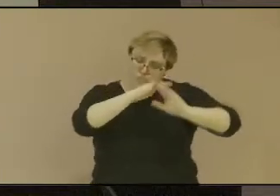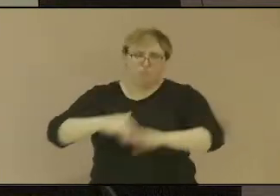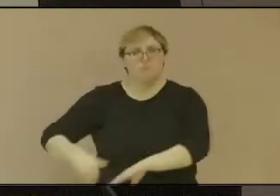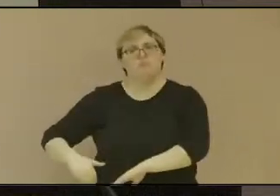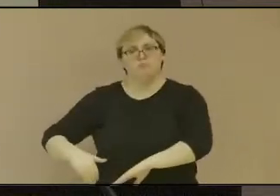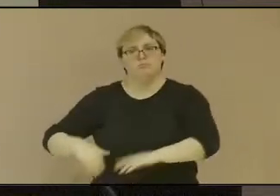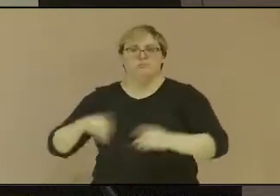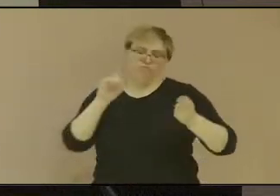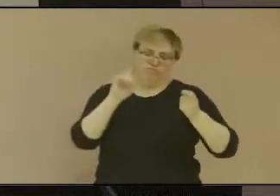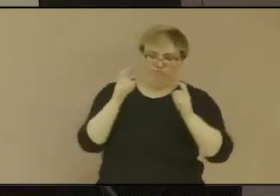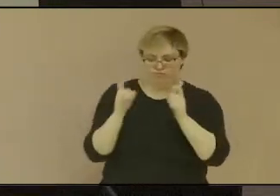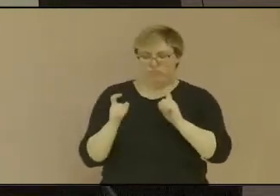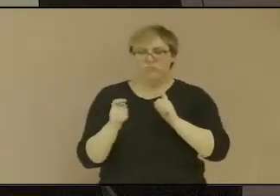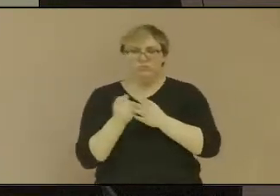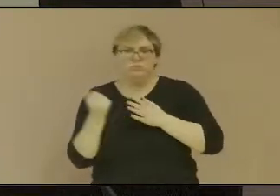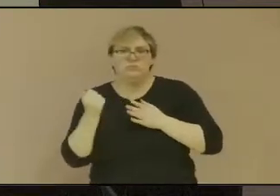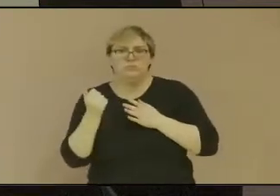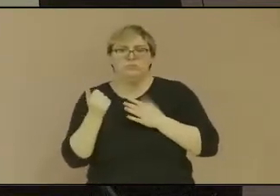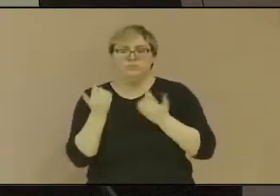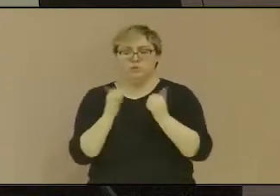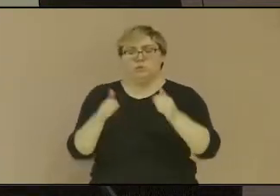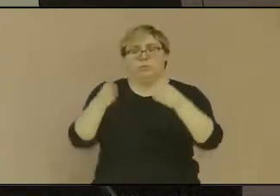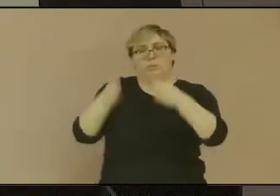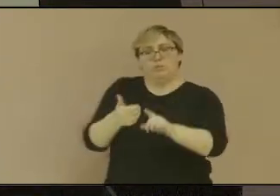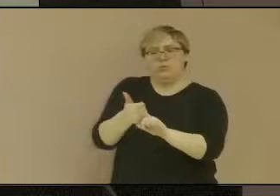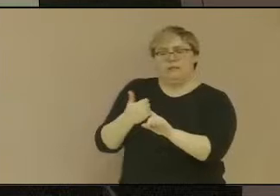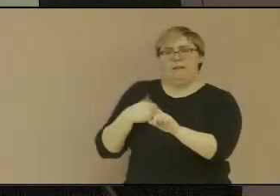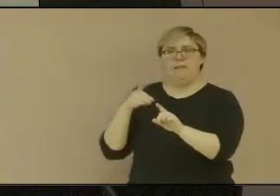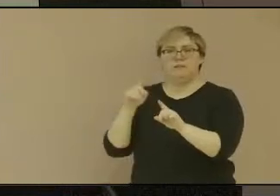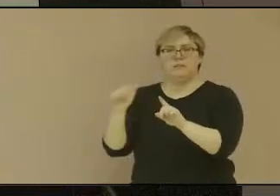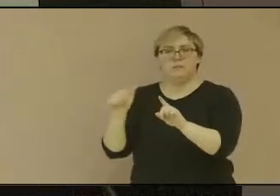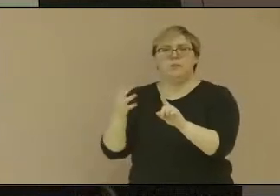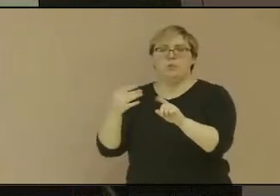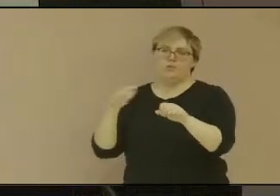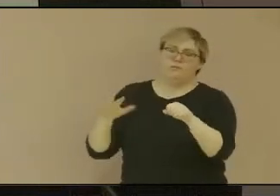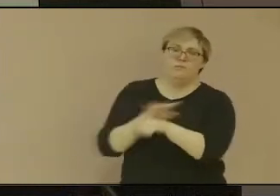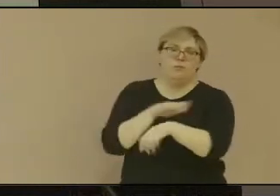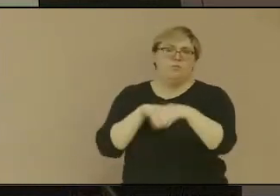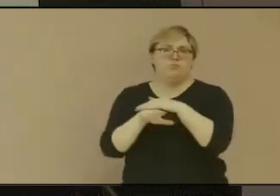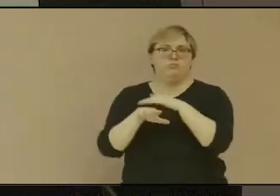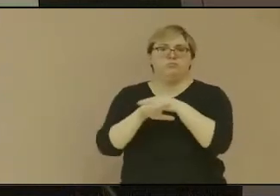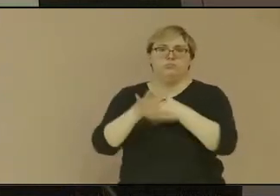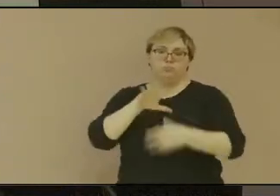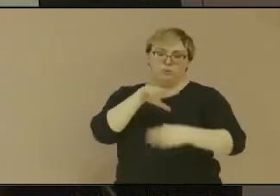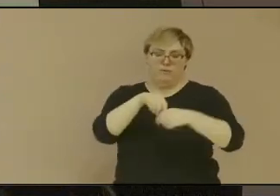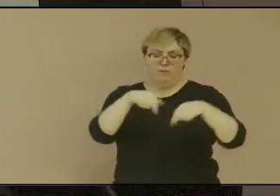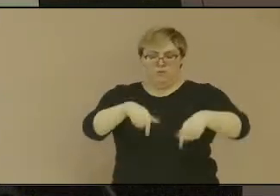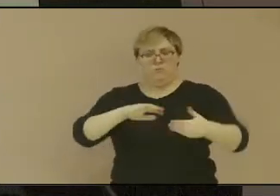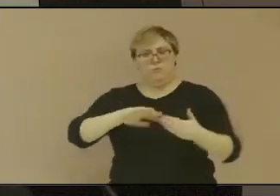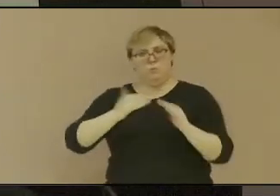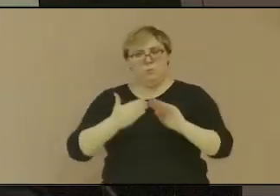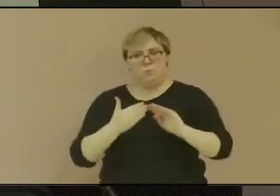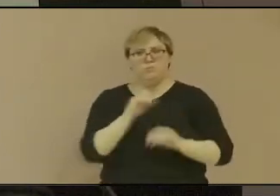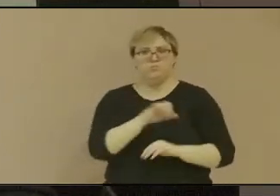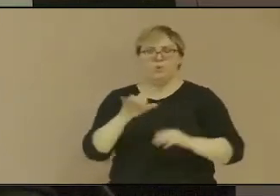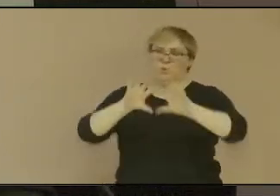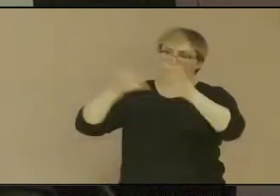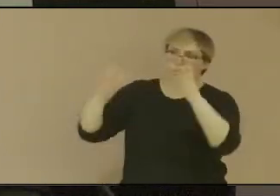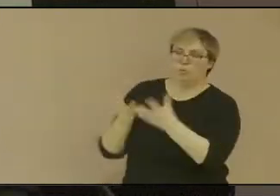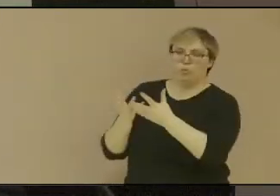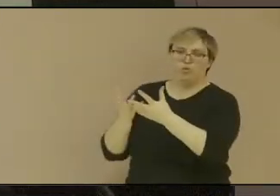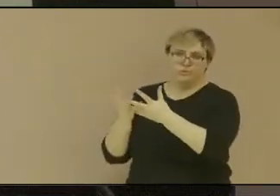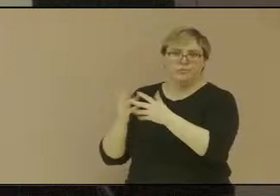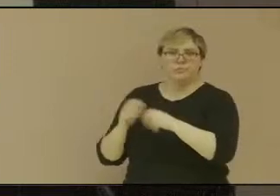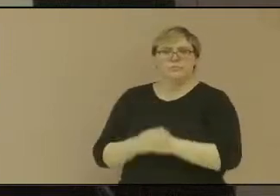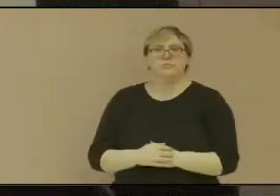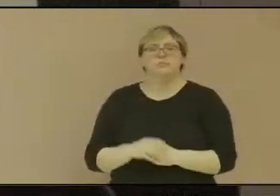with disability from fully participating in our community and in society, but to advance our understanding of how